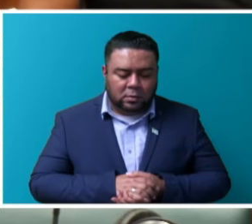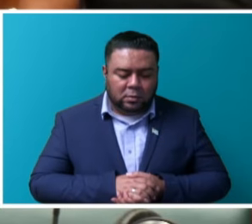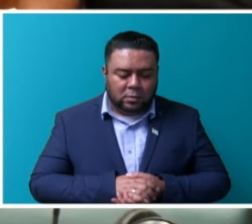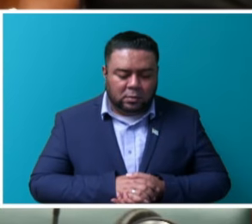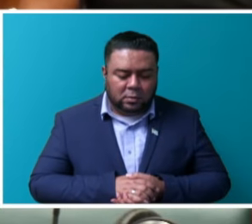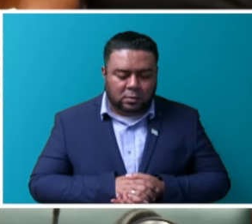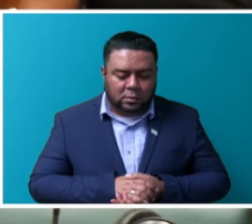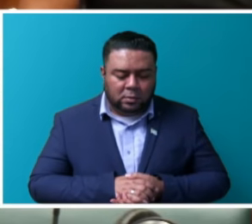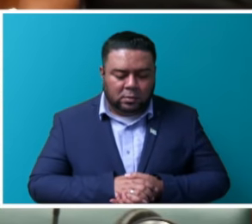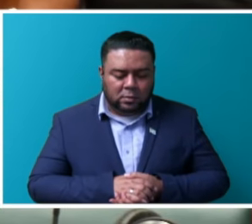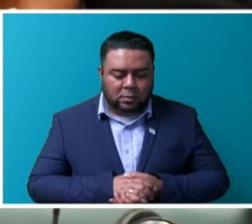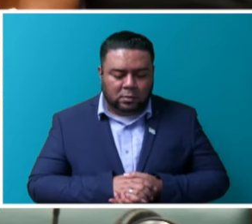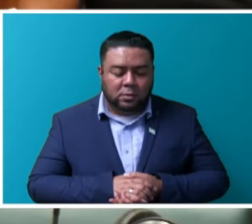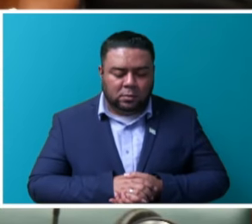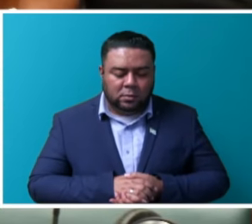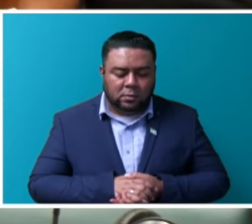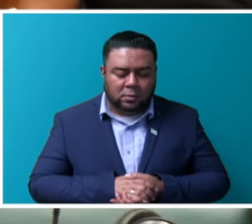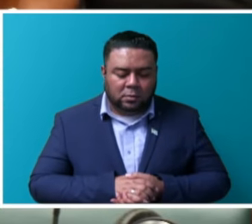Value-added tax amendment bill,